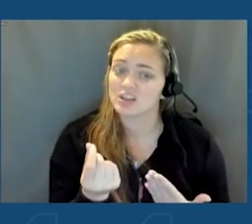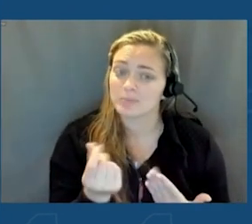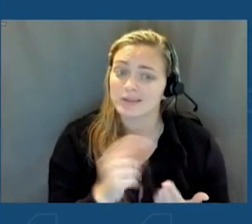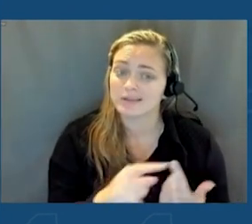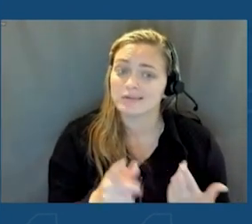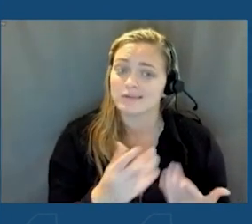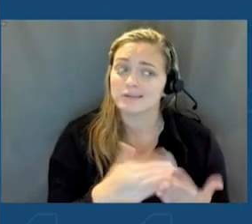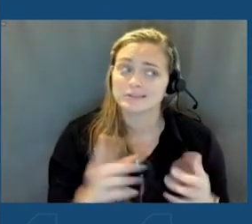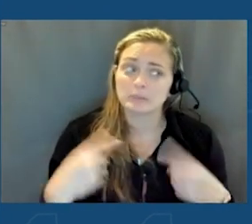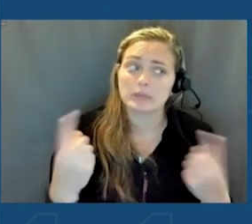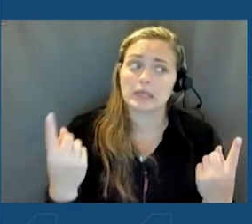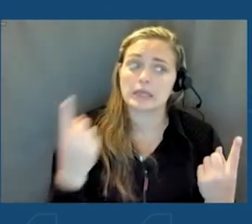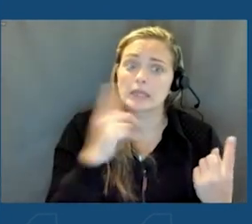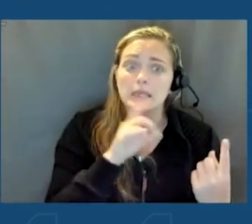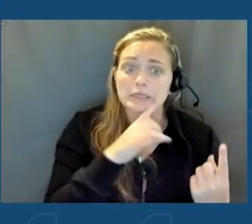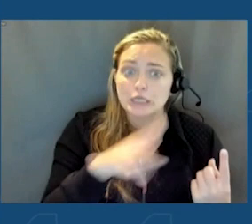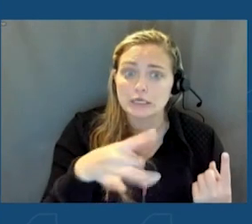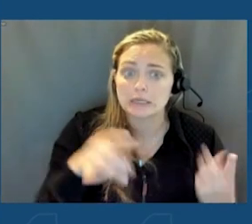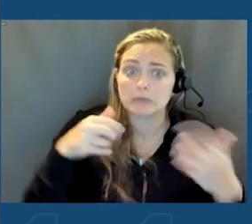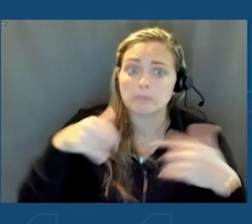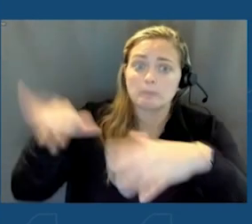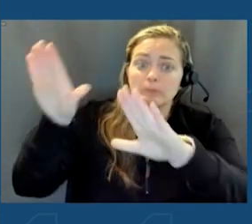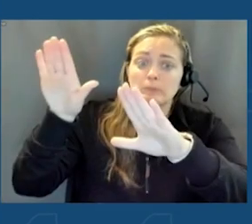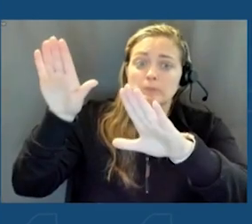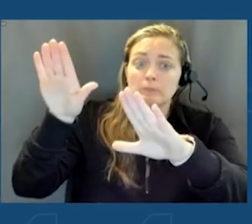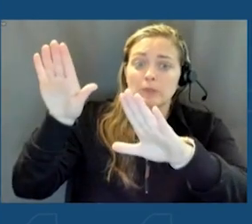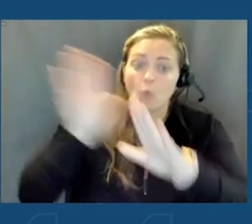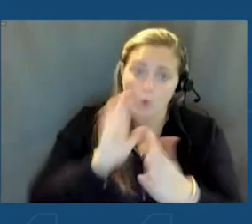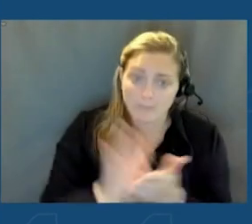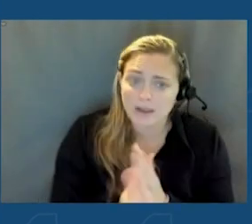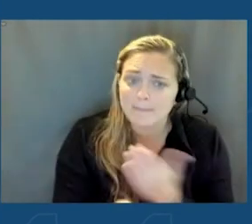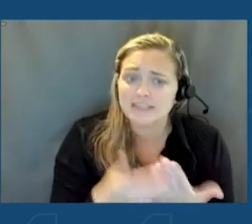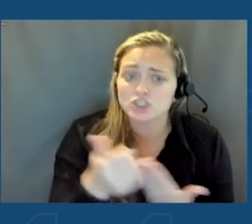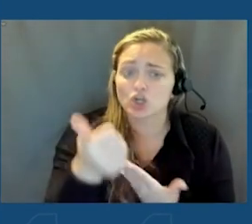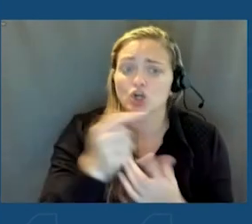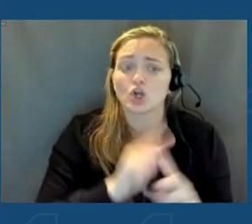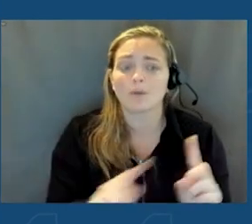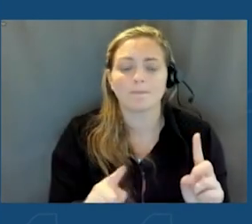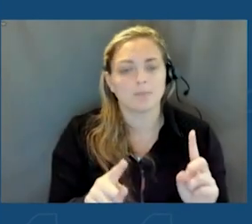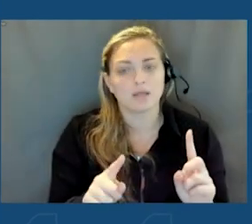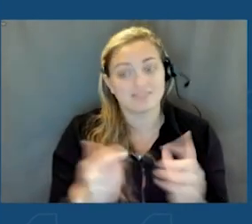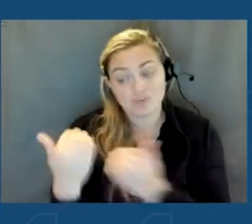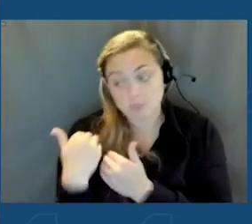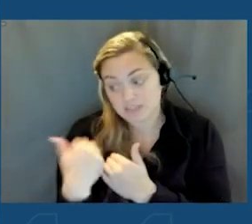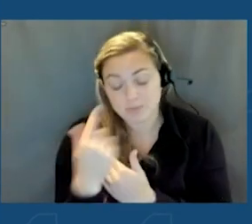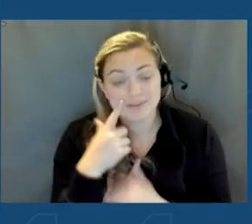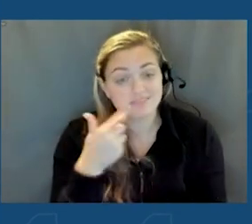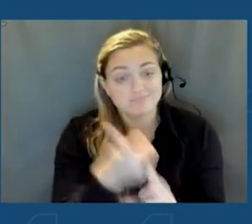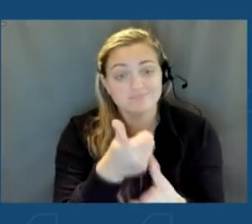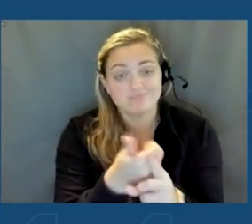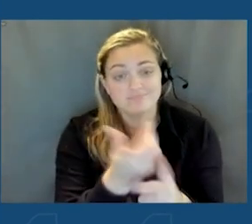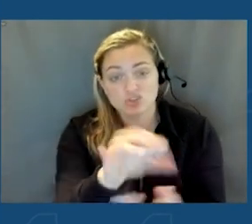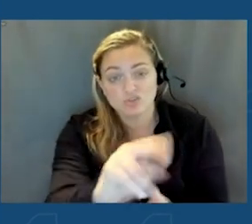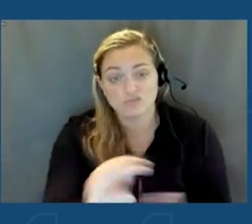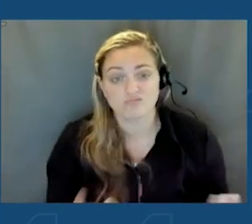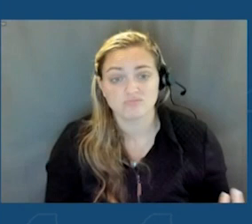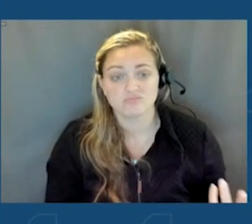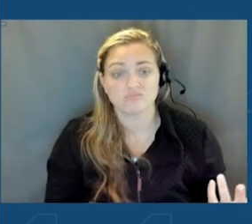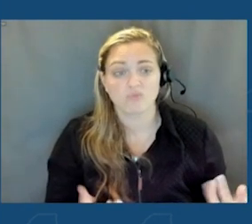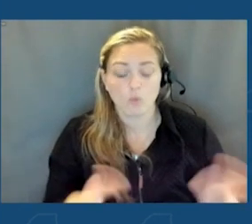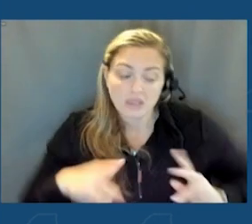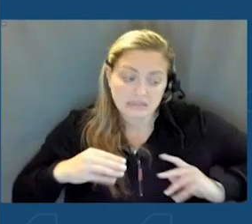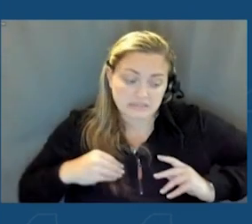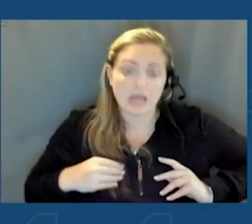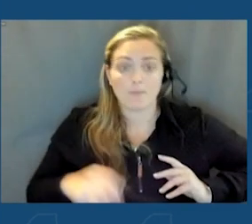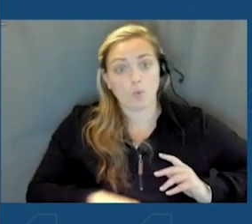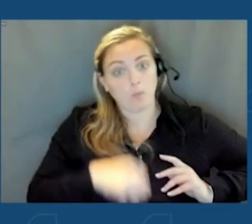when they're 18 or so. It does get easier at that point. But until then, the weight of responsibility is on you. It is one we embrace. It's something we're very